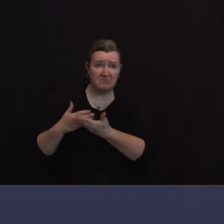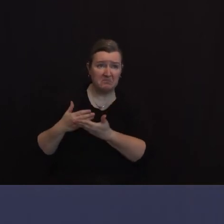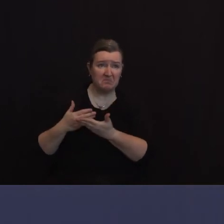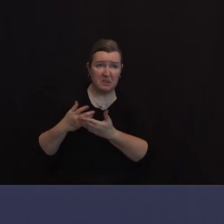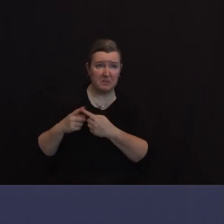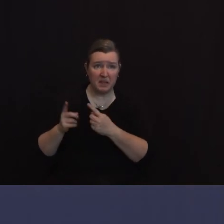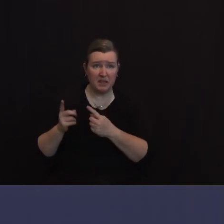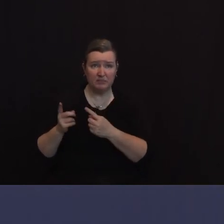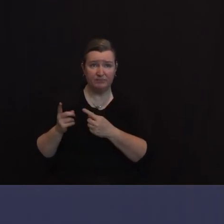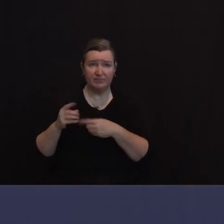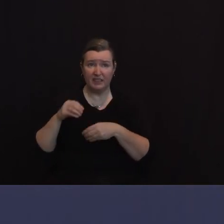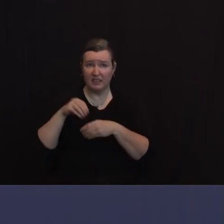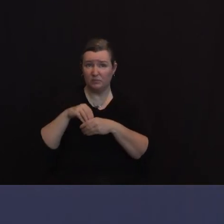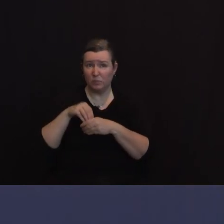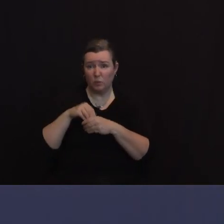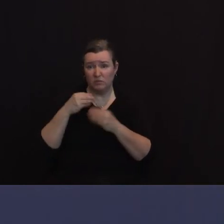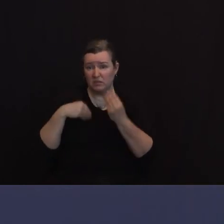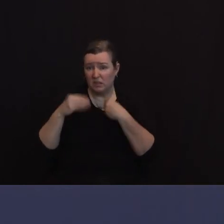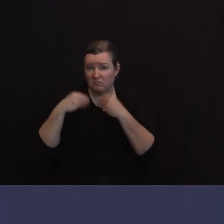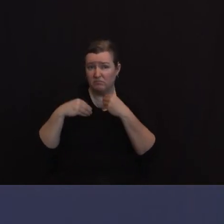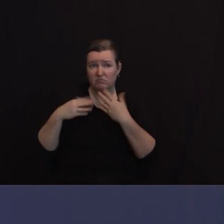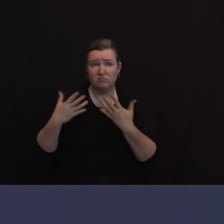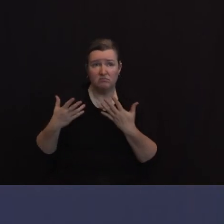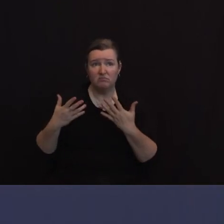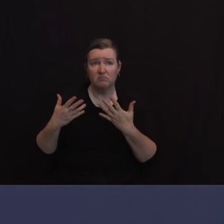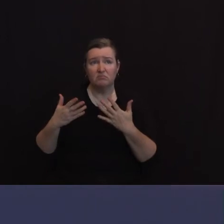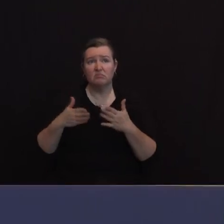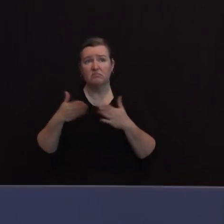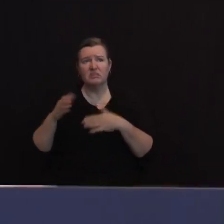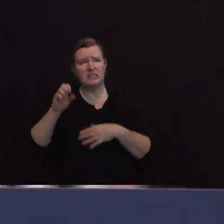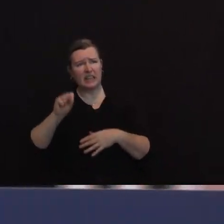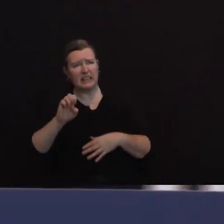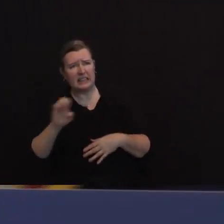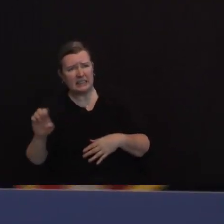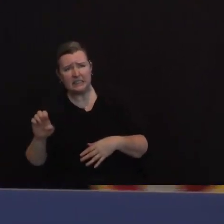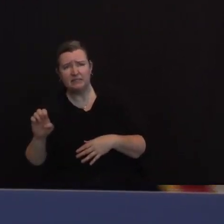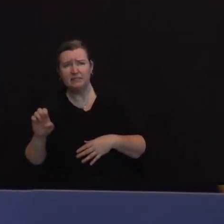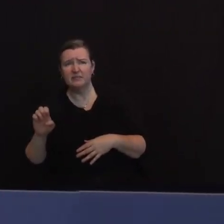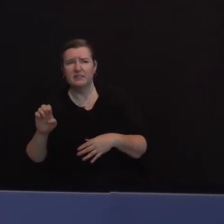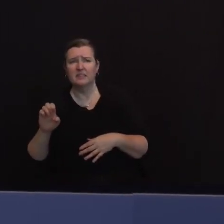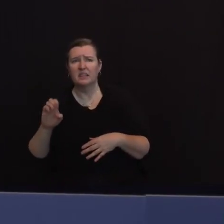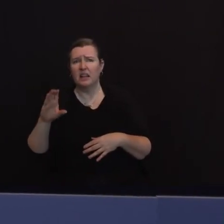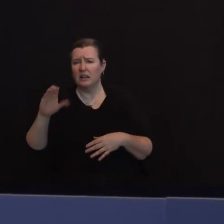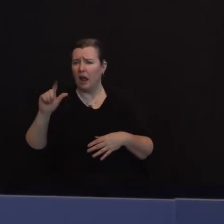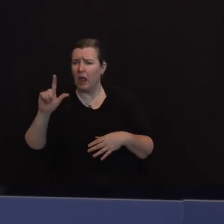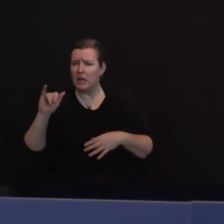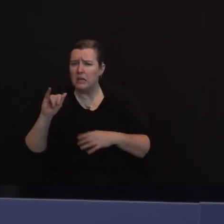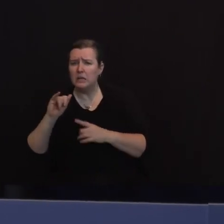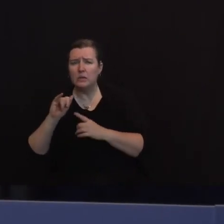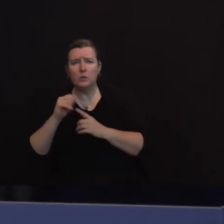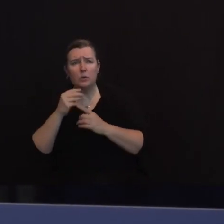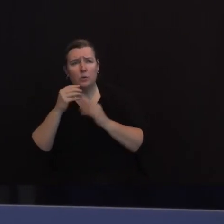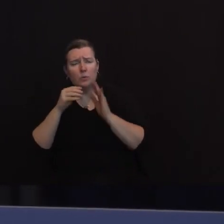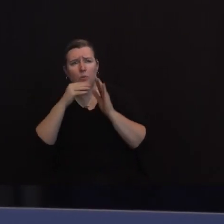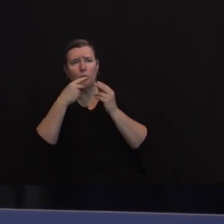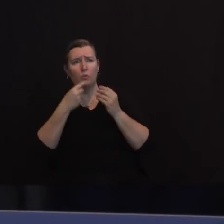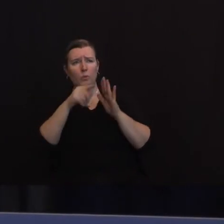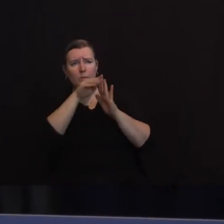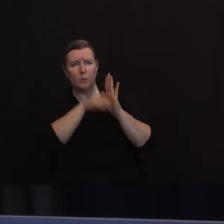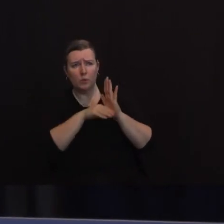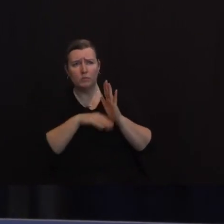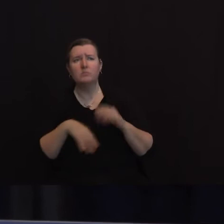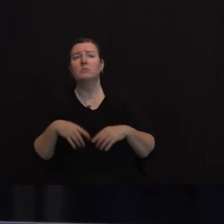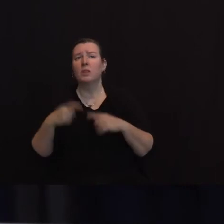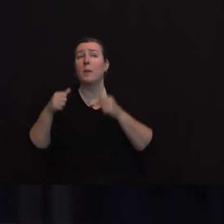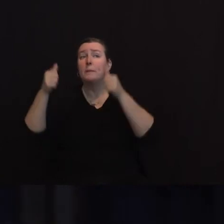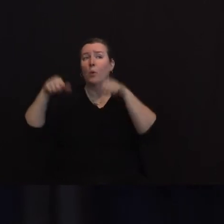region is above my pay grade, so I got to turn to you for that one. The Calorie Reports they're posted, by the way, on our website, so I recommend you to look at that, and you